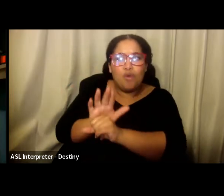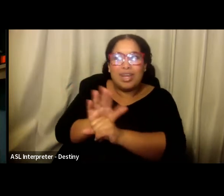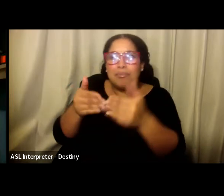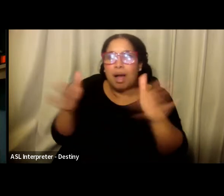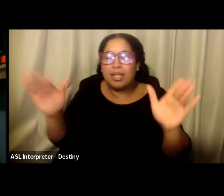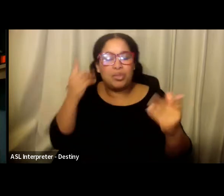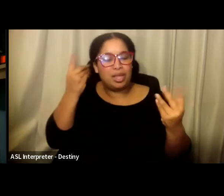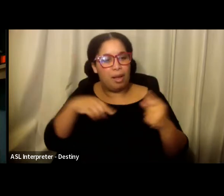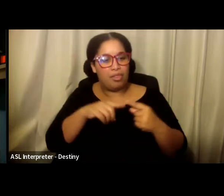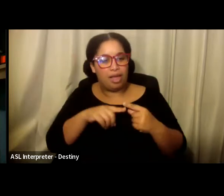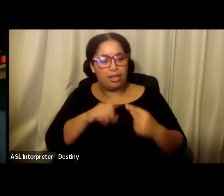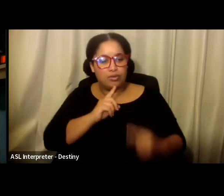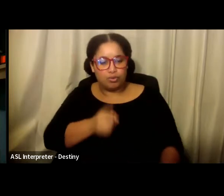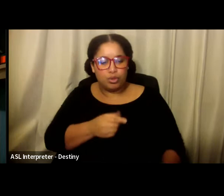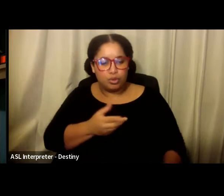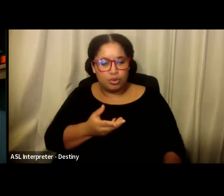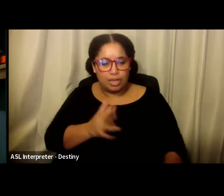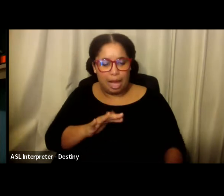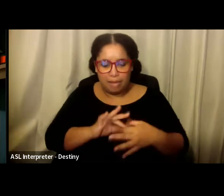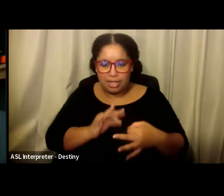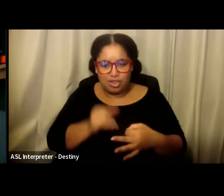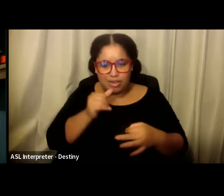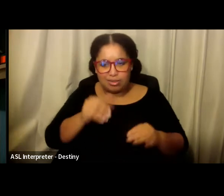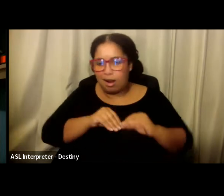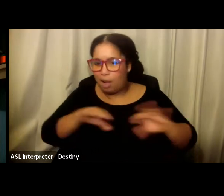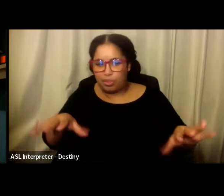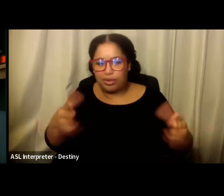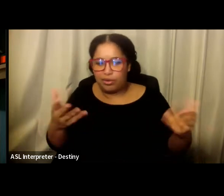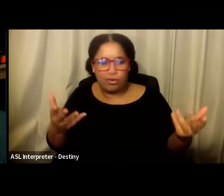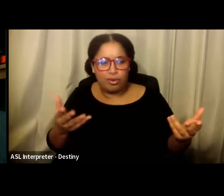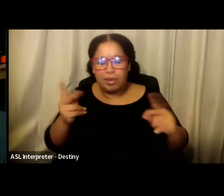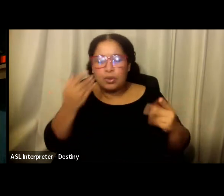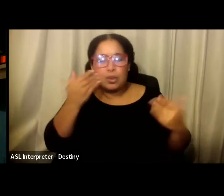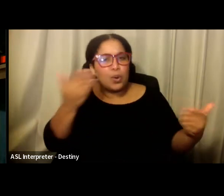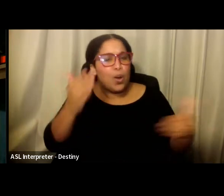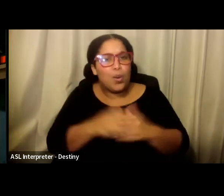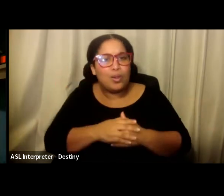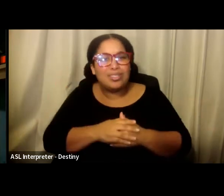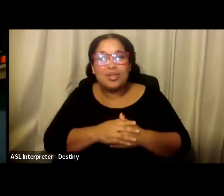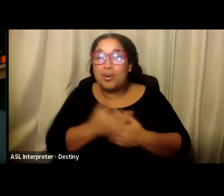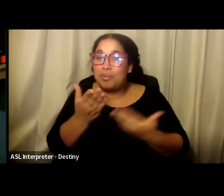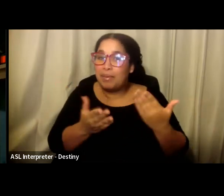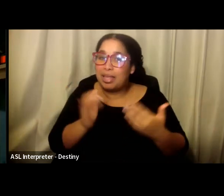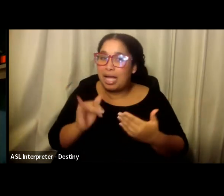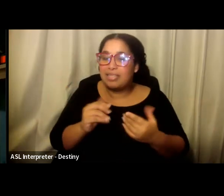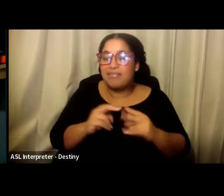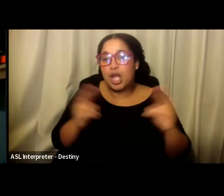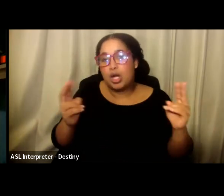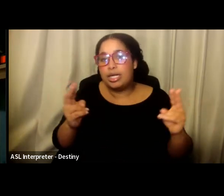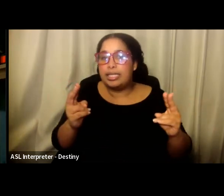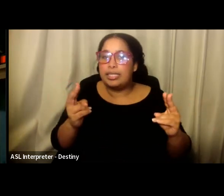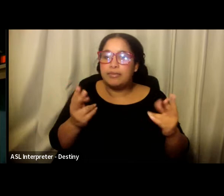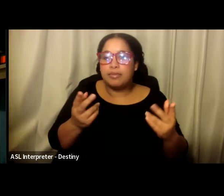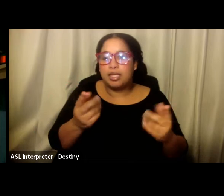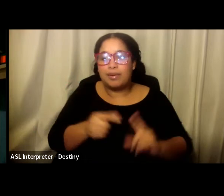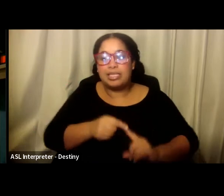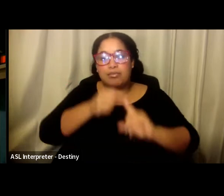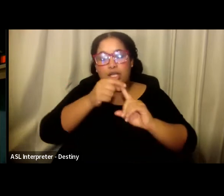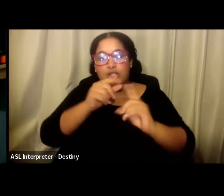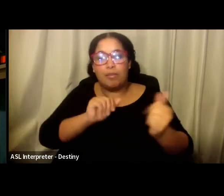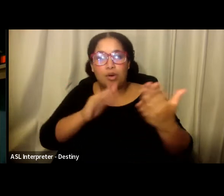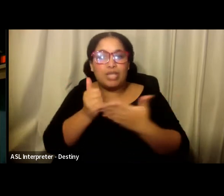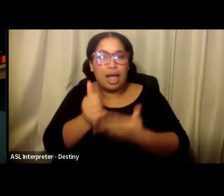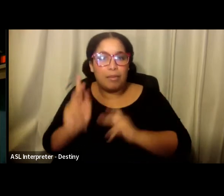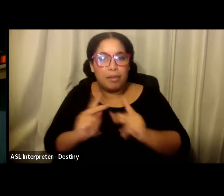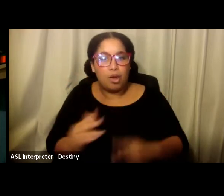think about it, that's true. It's that messaging is not out there at all. So that might be a novel, you know, approach to helping